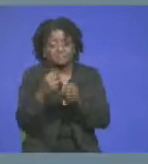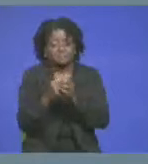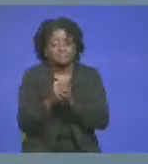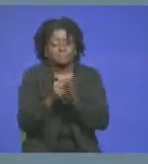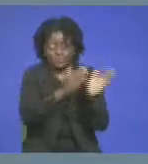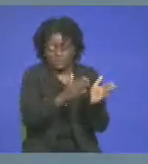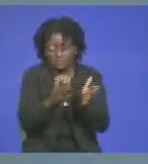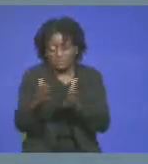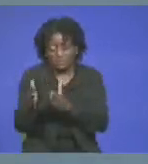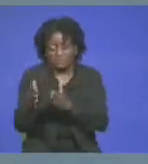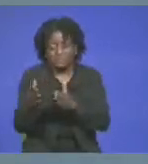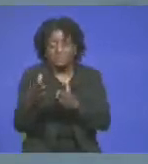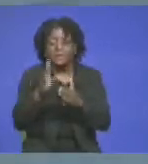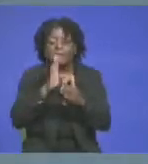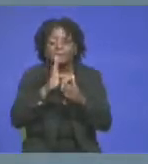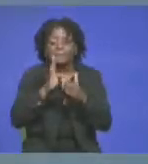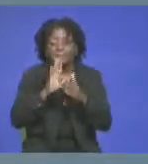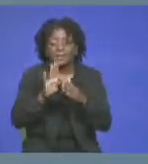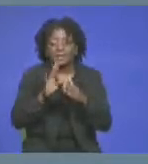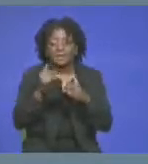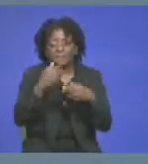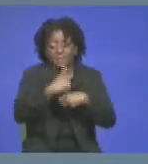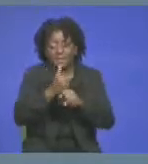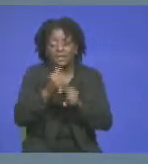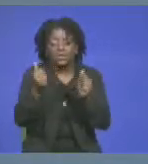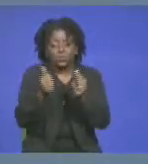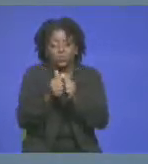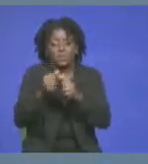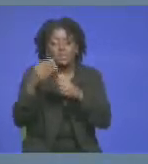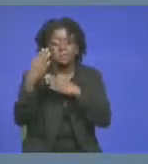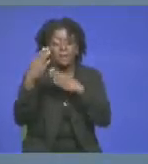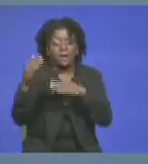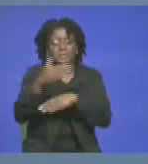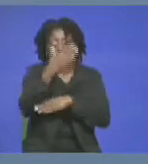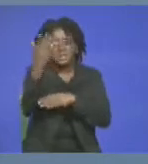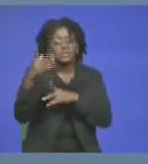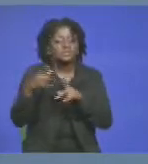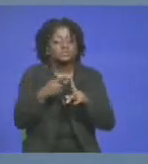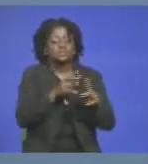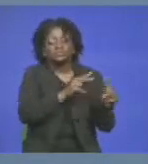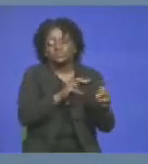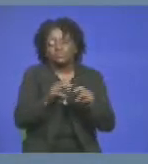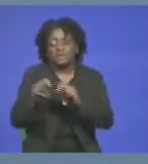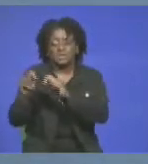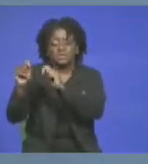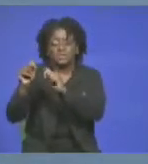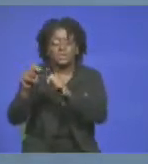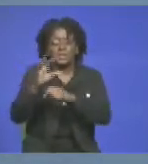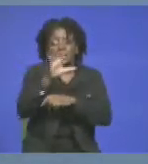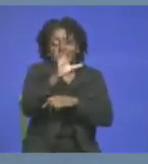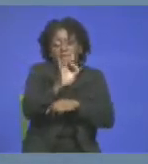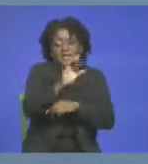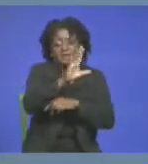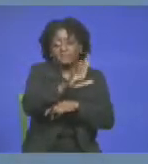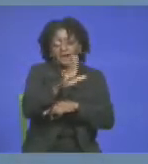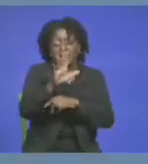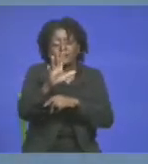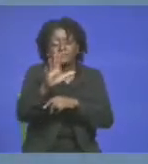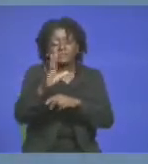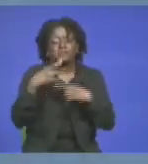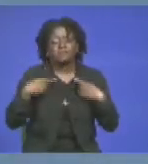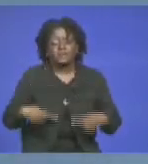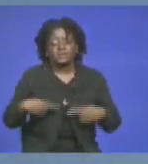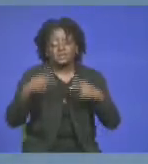Well, arrangements are being made with the national flag carrier Bahamas Air to transport the 85 residents from Salina Point, Acklins to